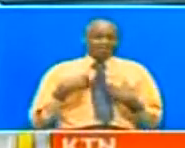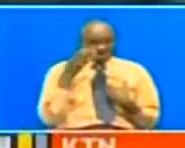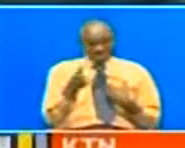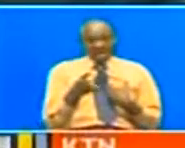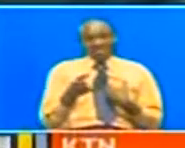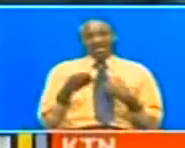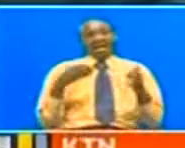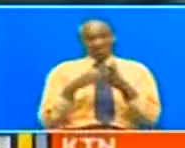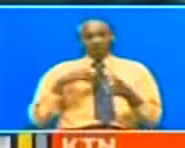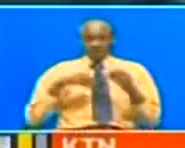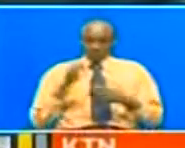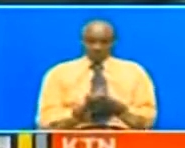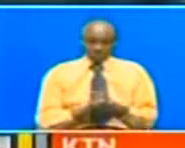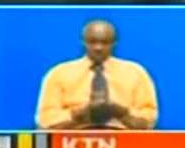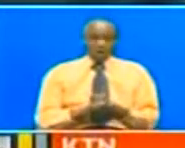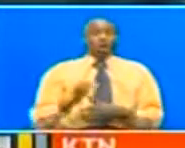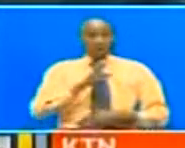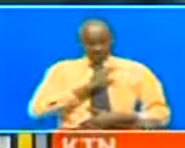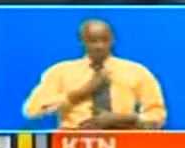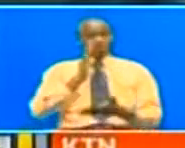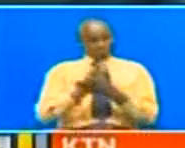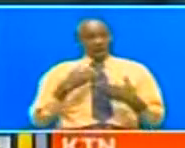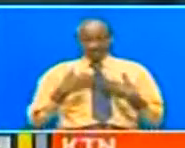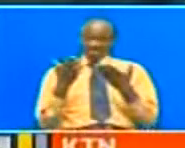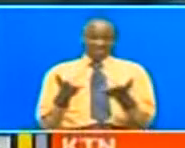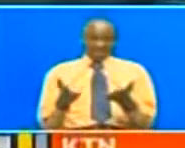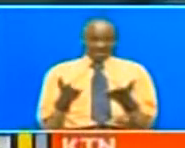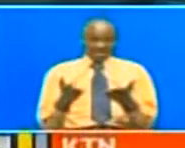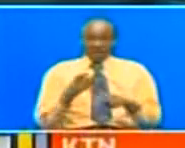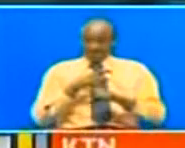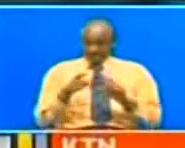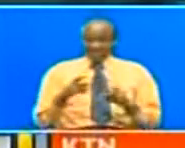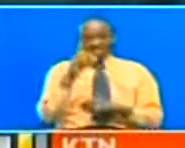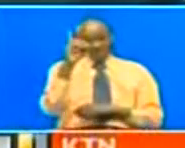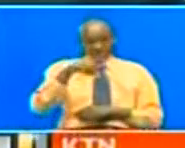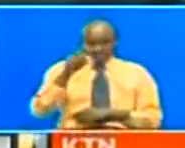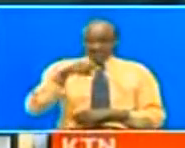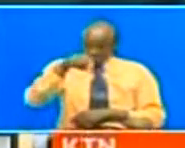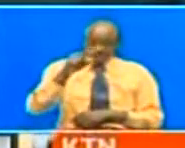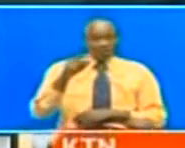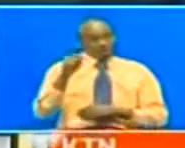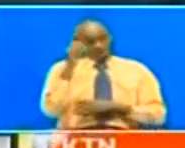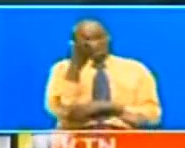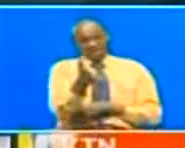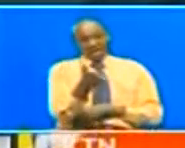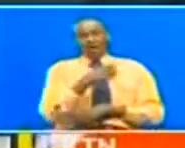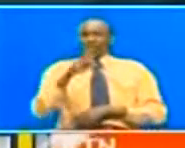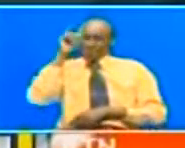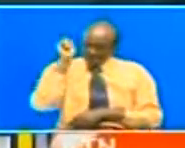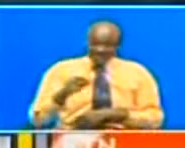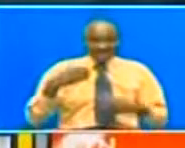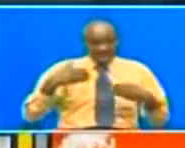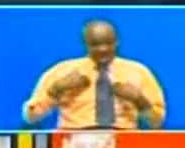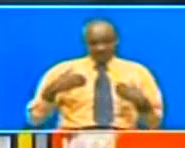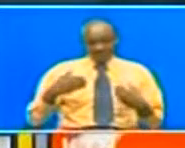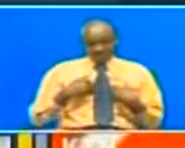hiyo. There is the commission as investigators and there is the DPP as prosecutor. We must have the presence of